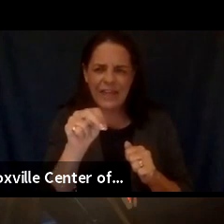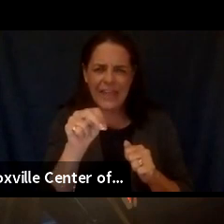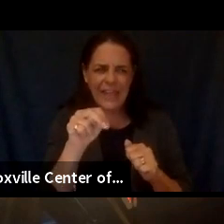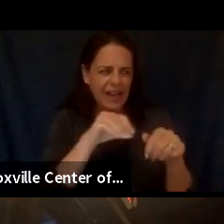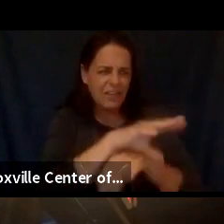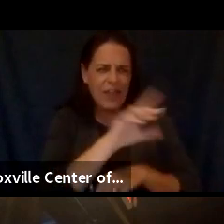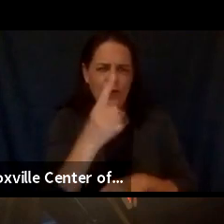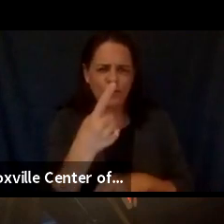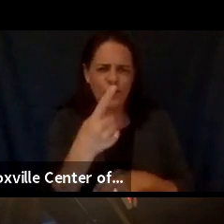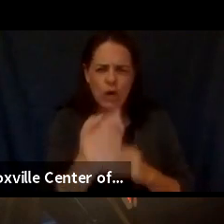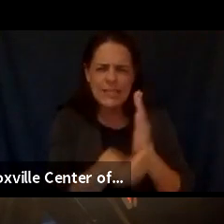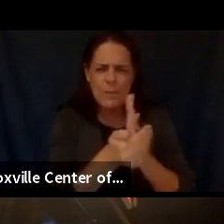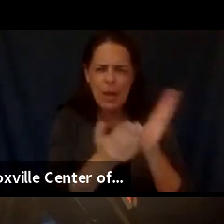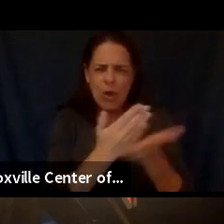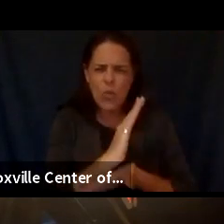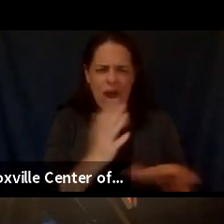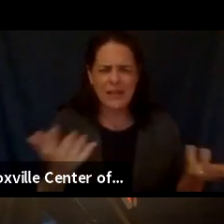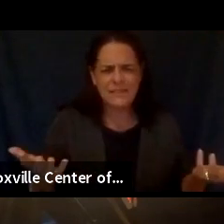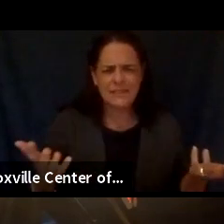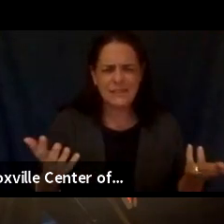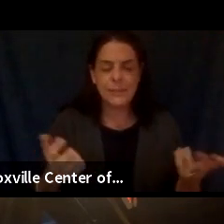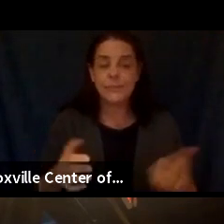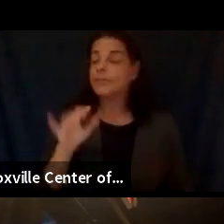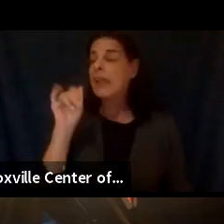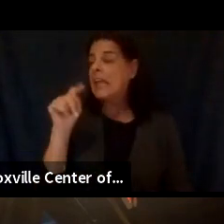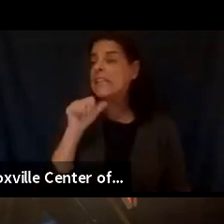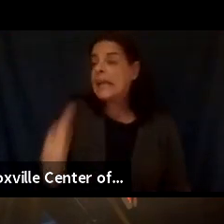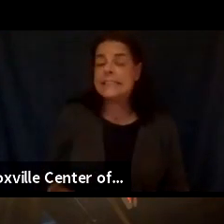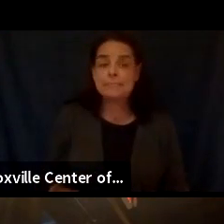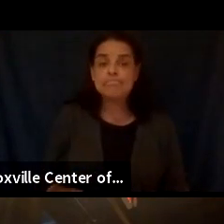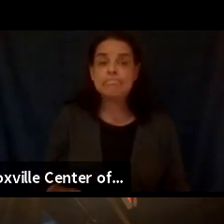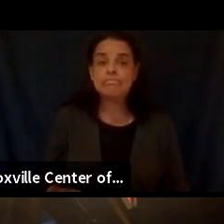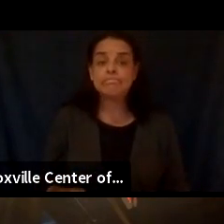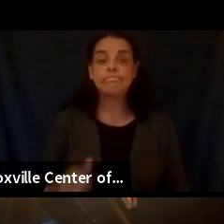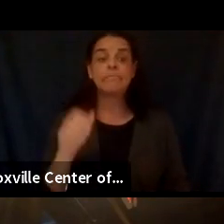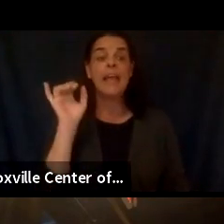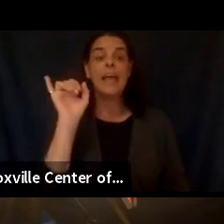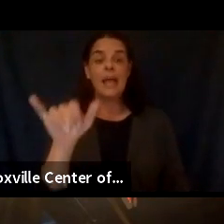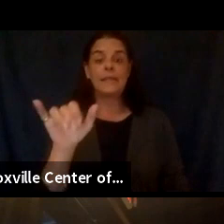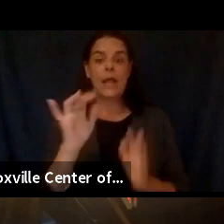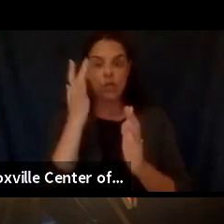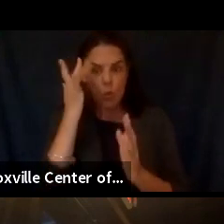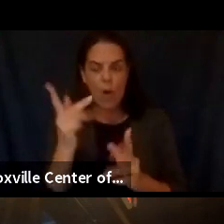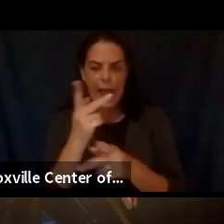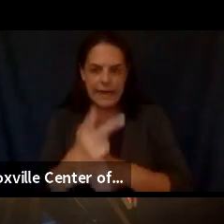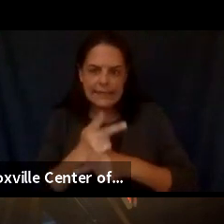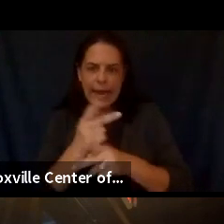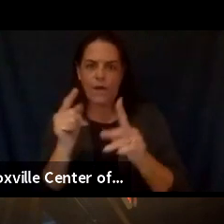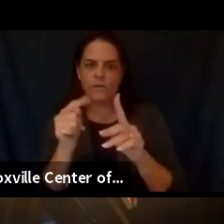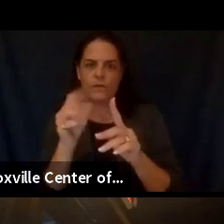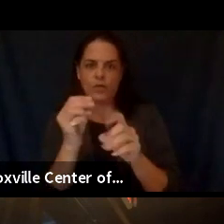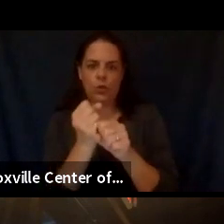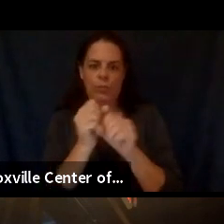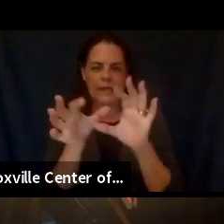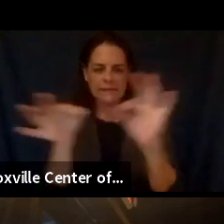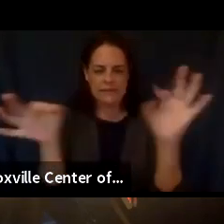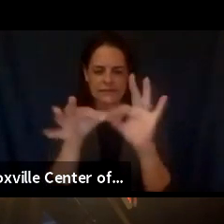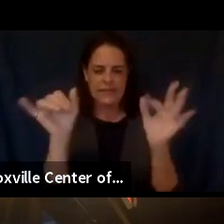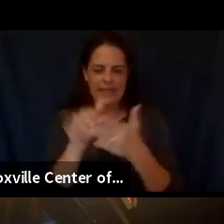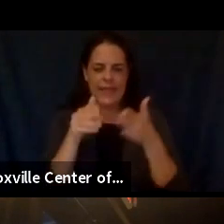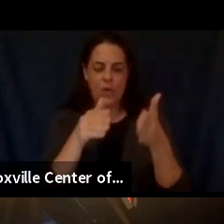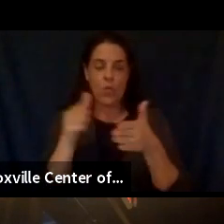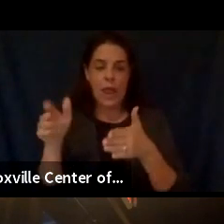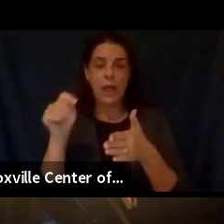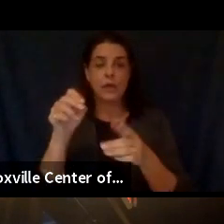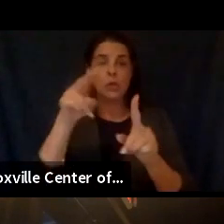So Sure. Yeah. Sure, Dr. Hurd, it doesn't. And that was crafted that way. It's crafted to apply to various